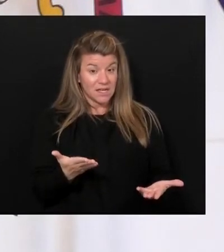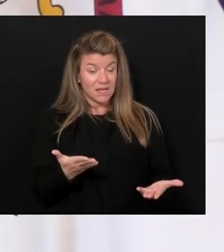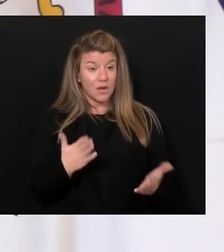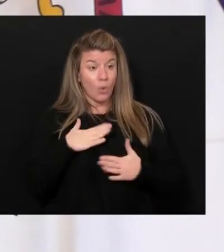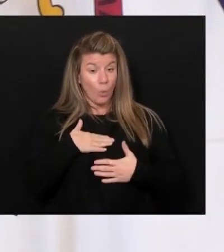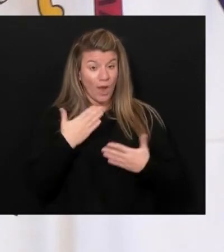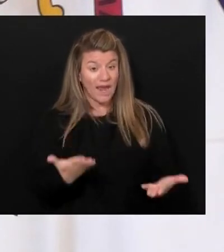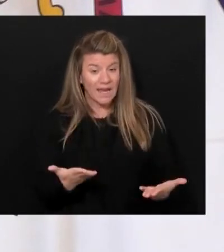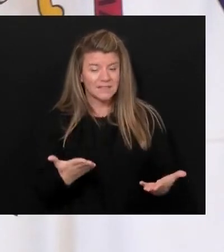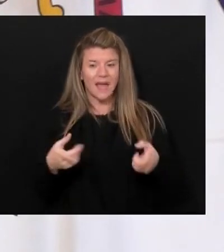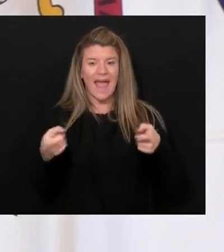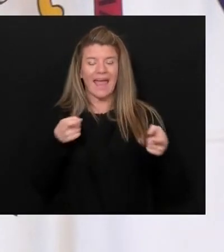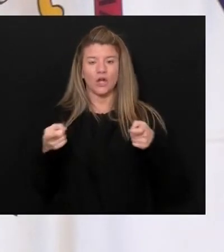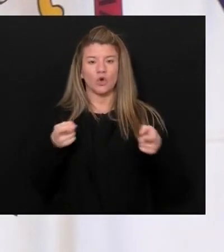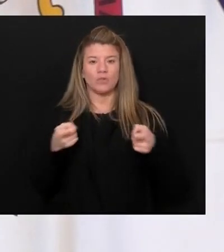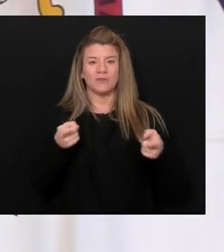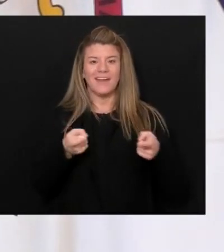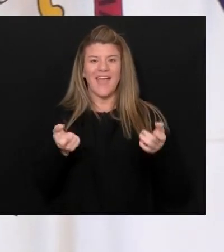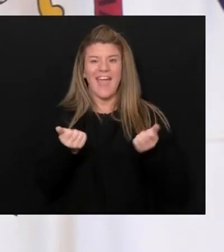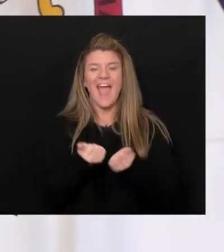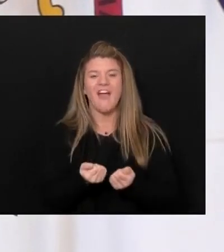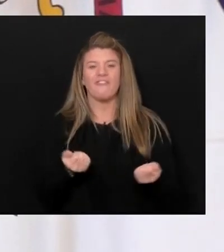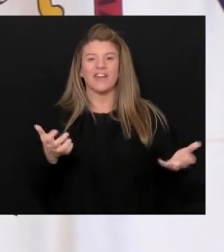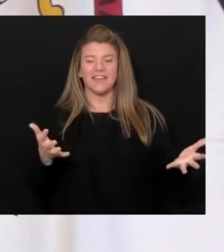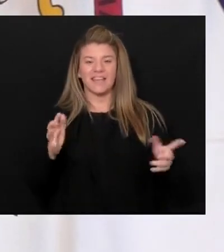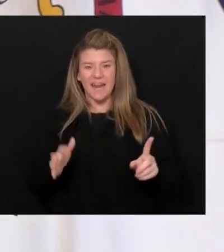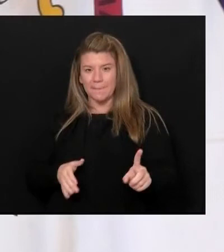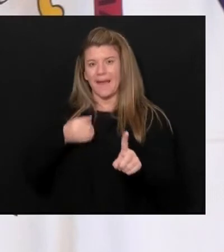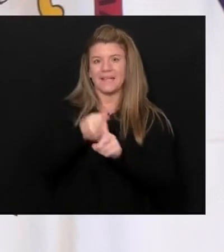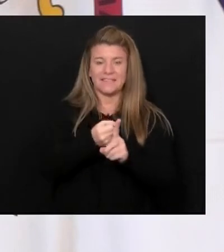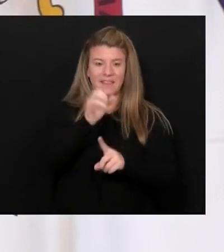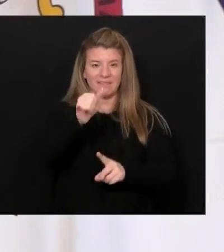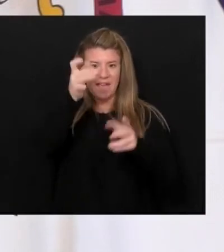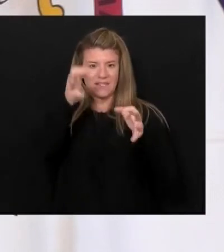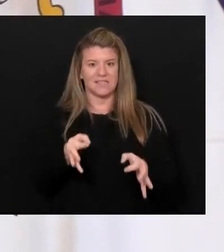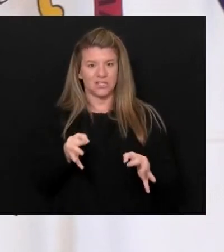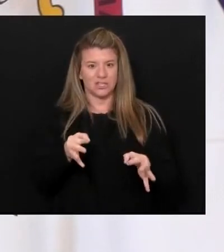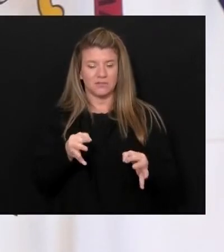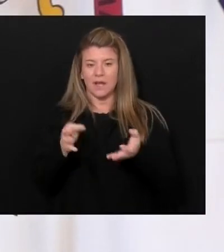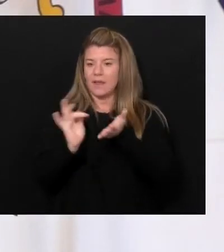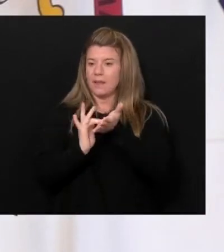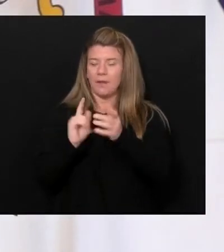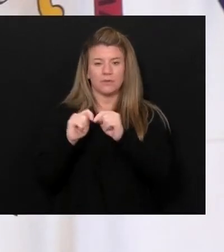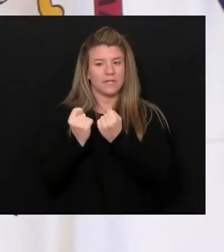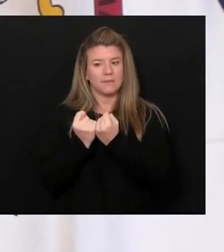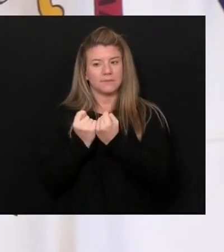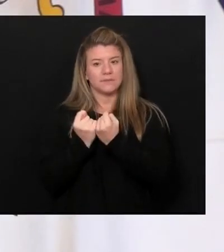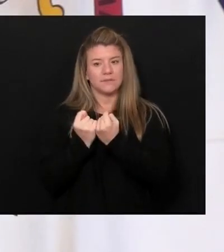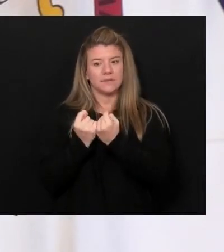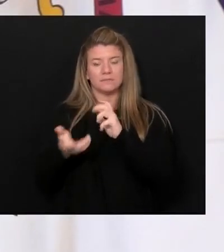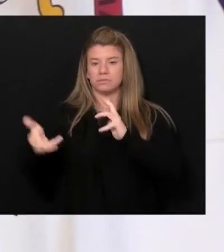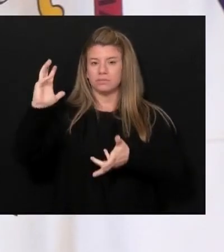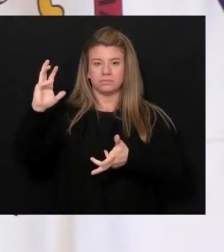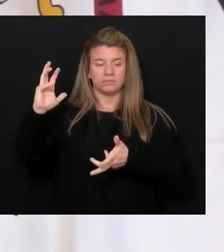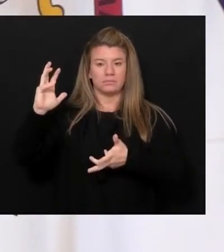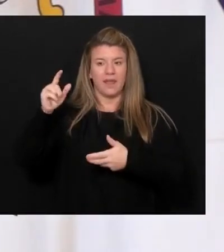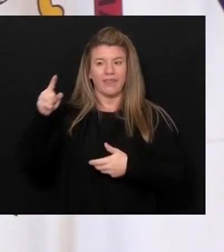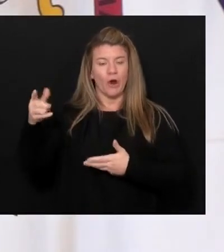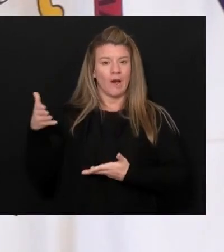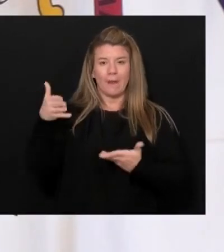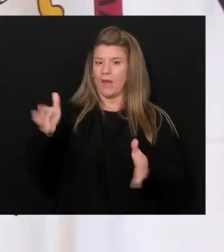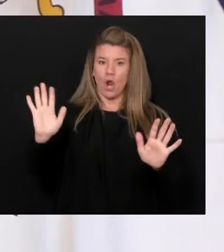to be able to handle all the ramifications of everything that happened? All the medical teams saying it would be chaos, all